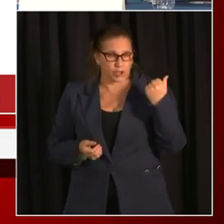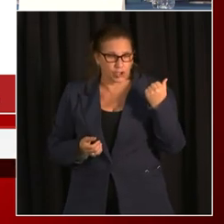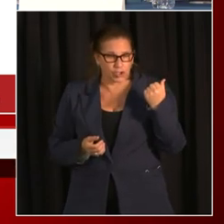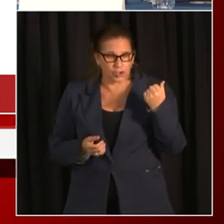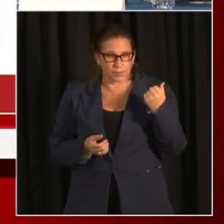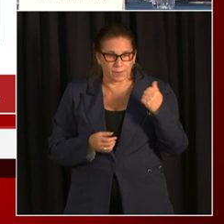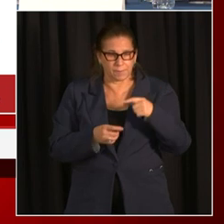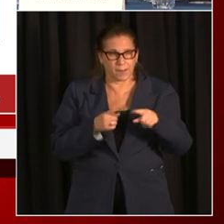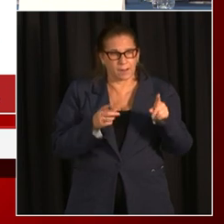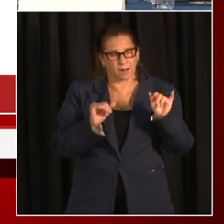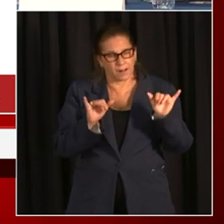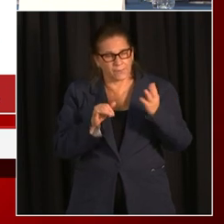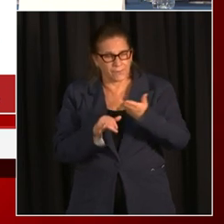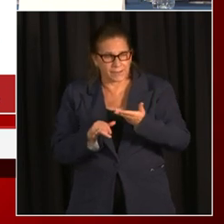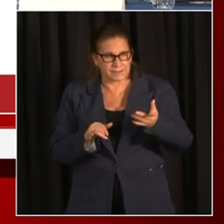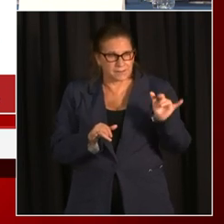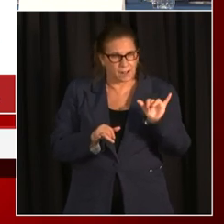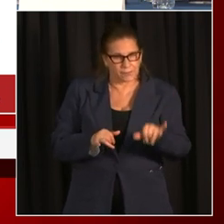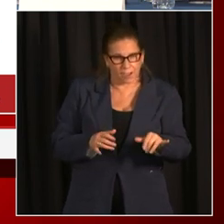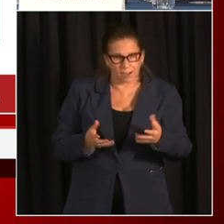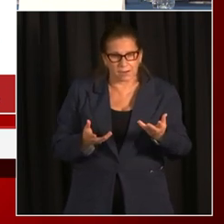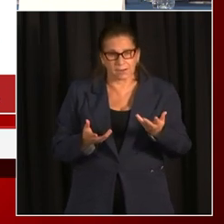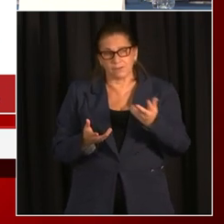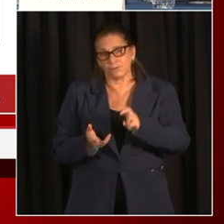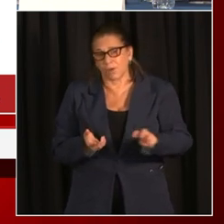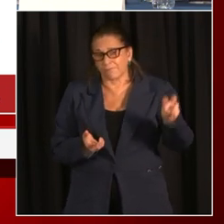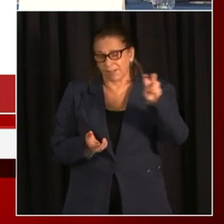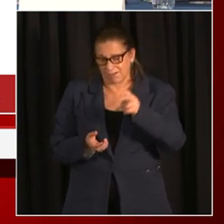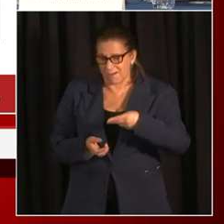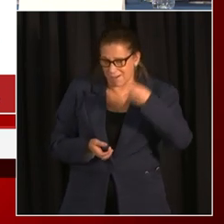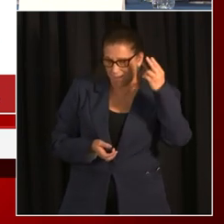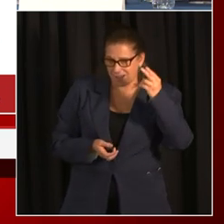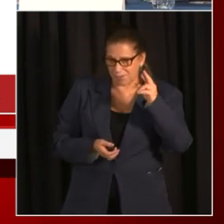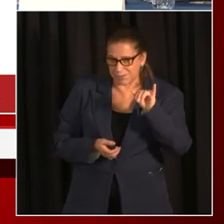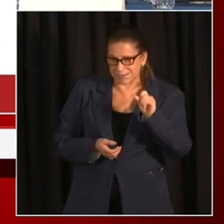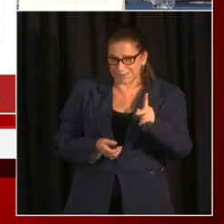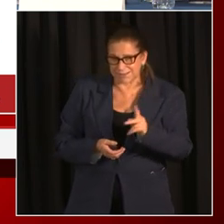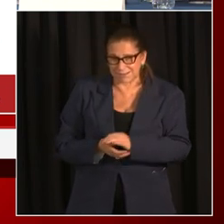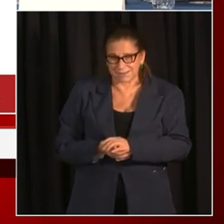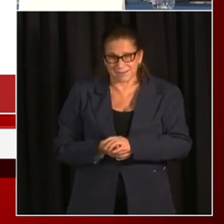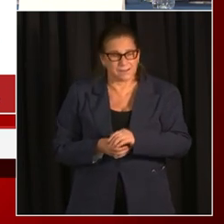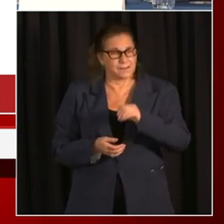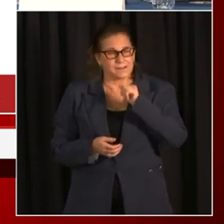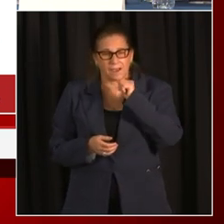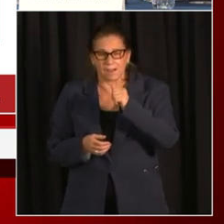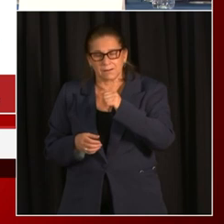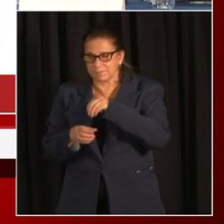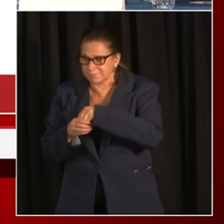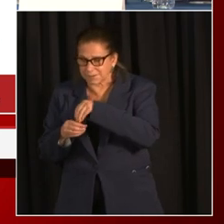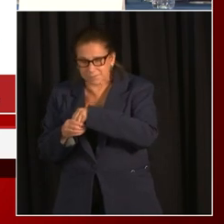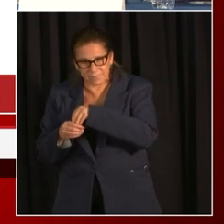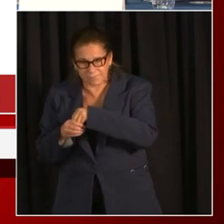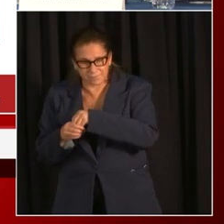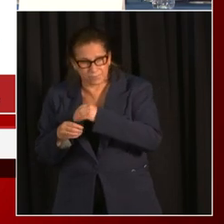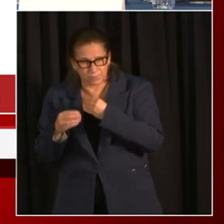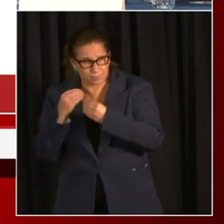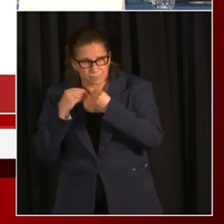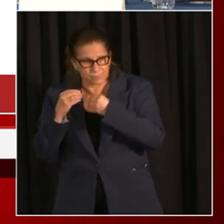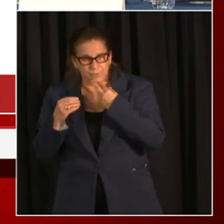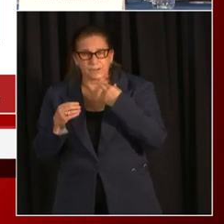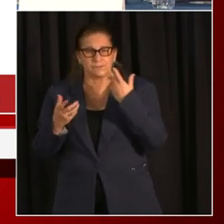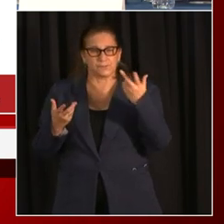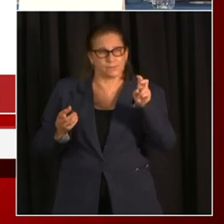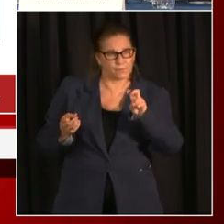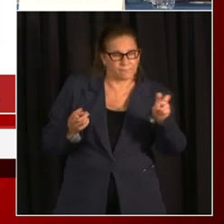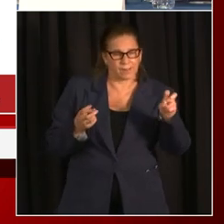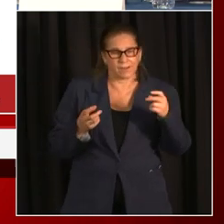cases related to the workplace or travel and not attributed to indoor dining. So is there something we're missing here? So then